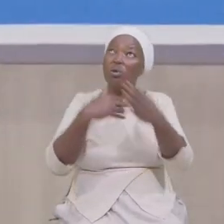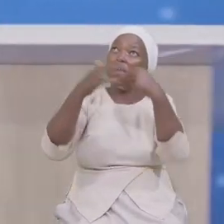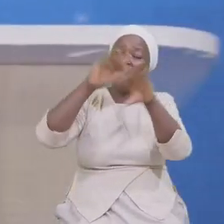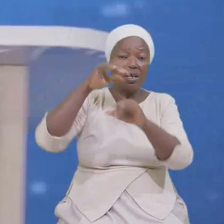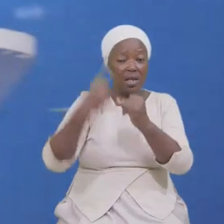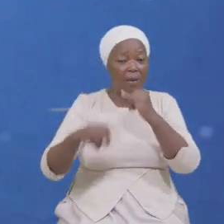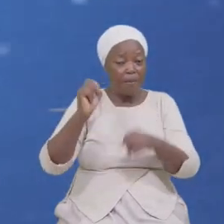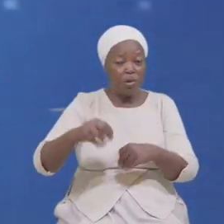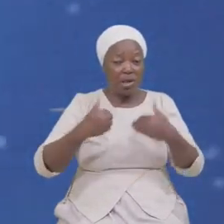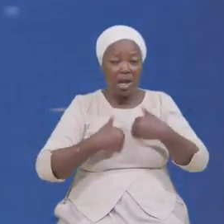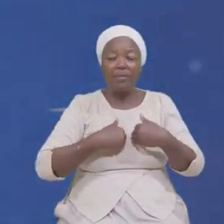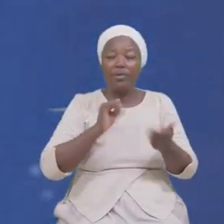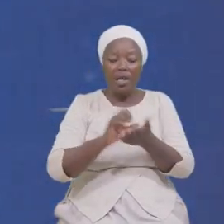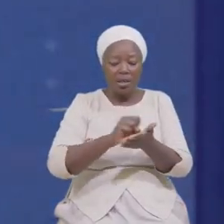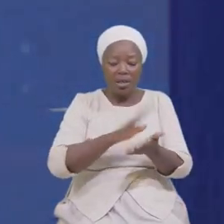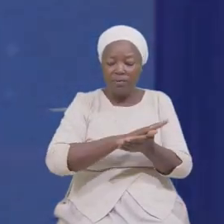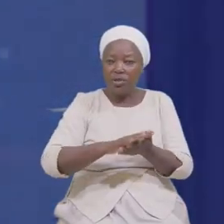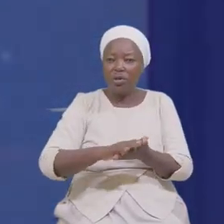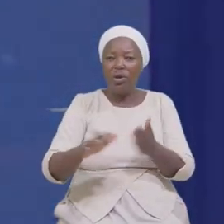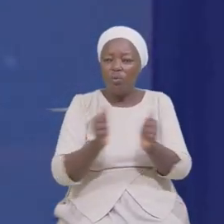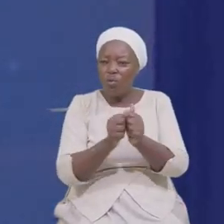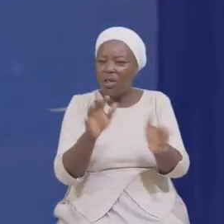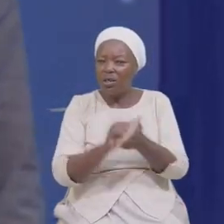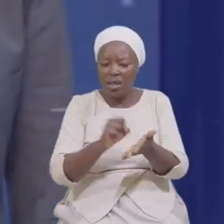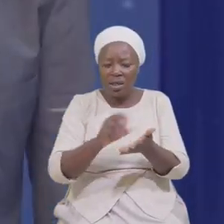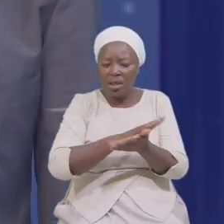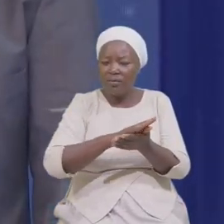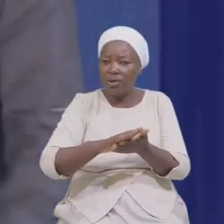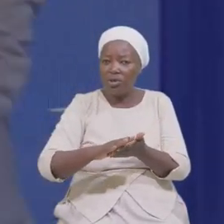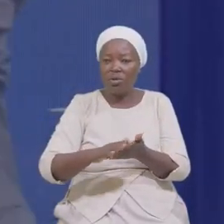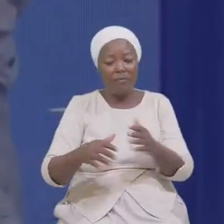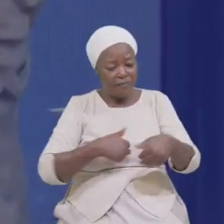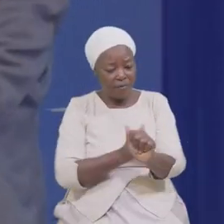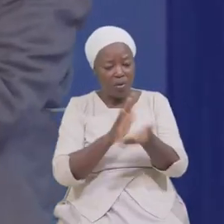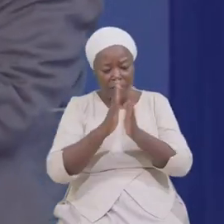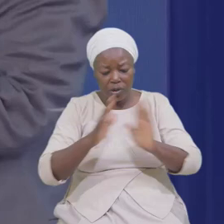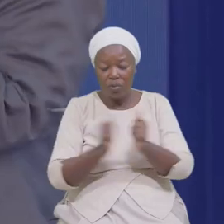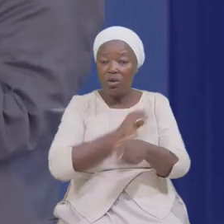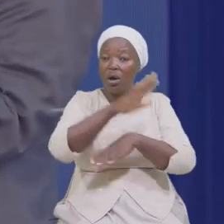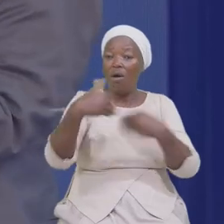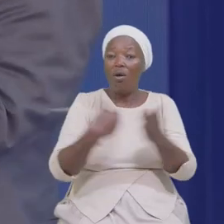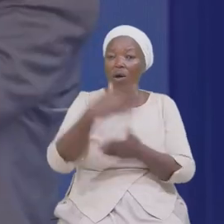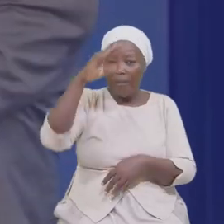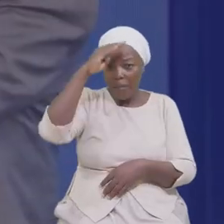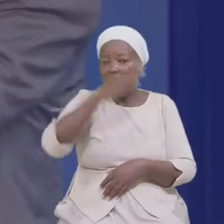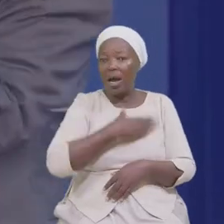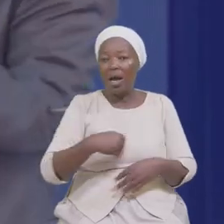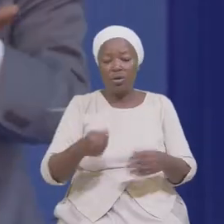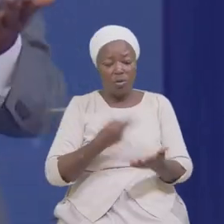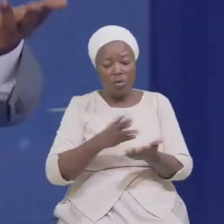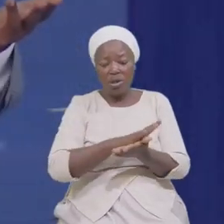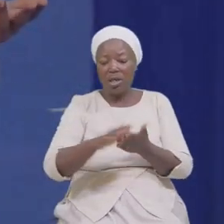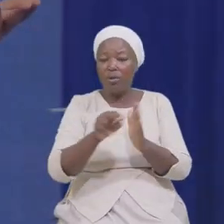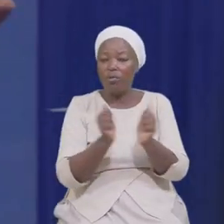holiness. Without that sanctification, follow peace with all men, and holiness without which